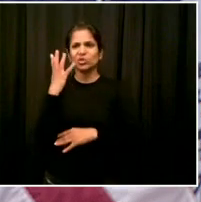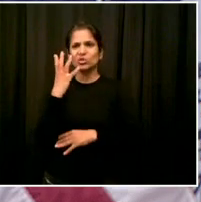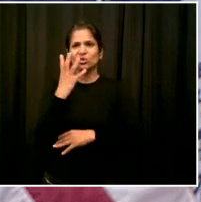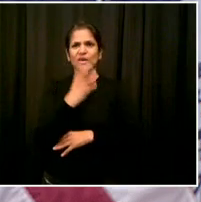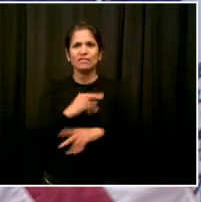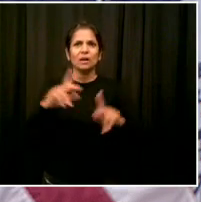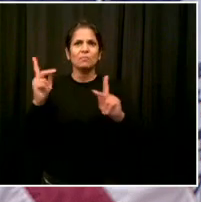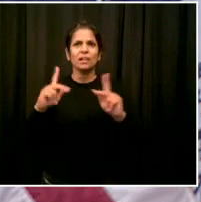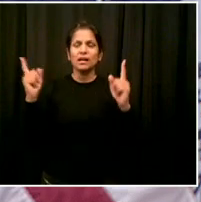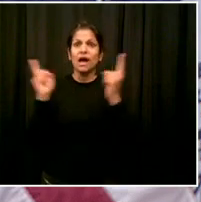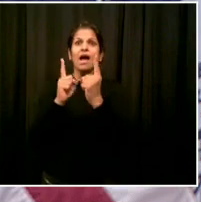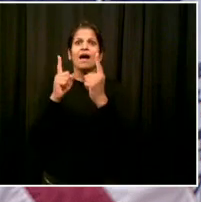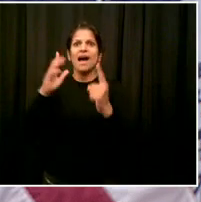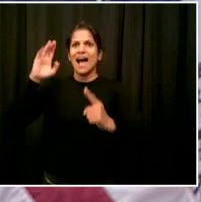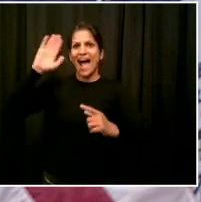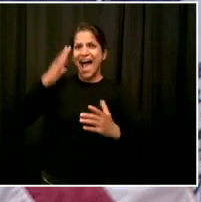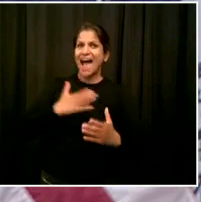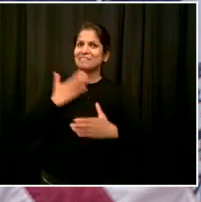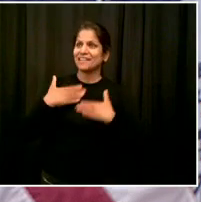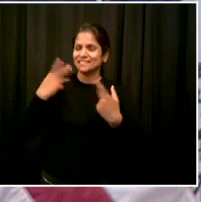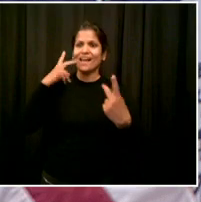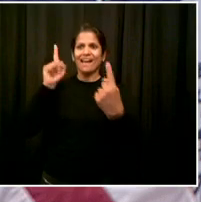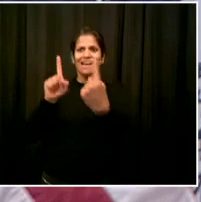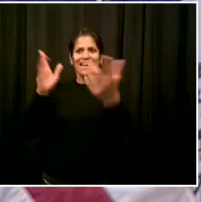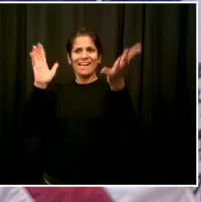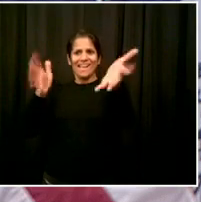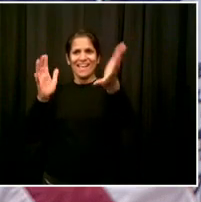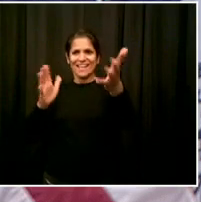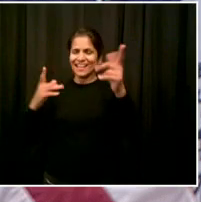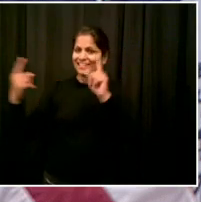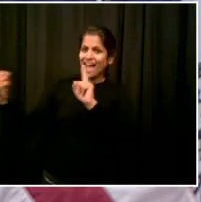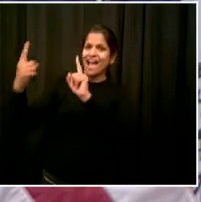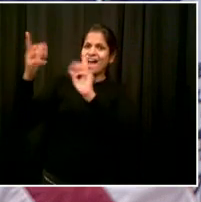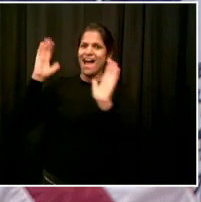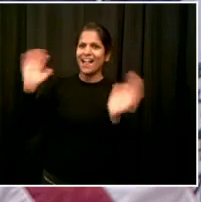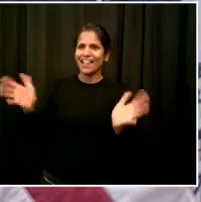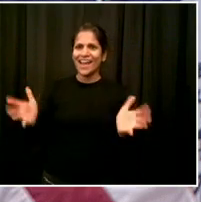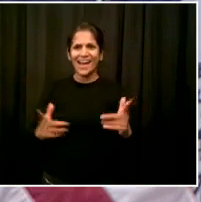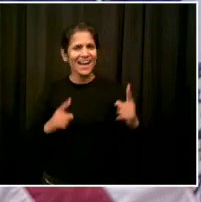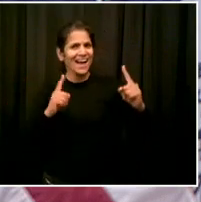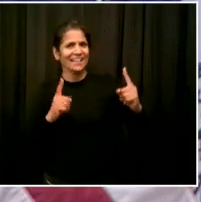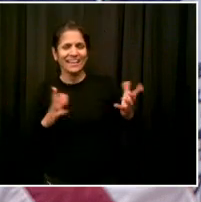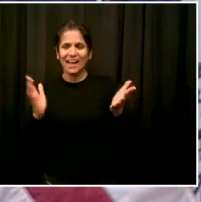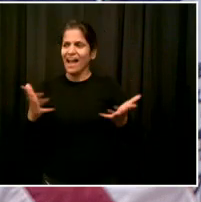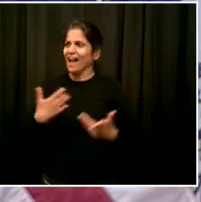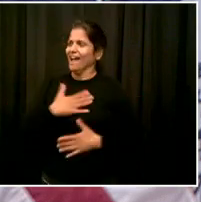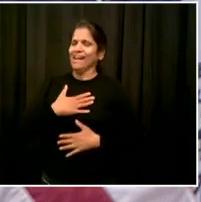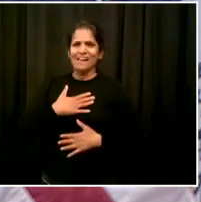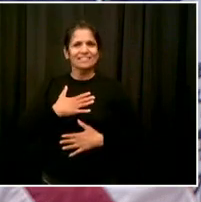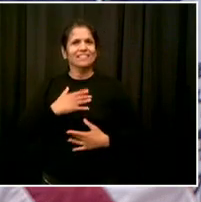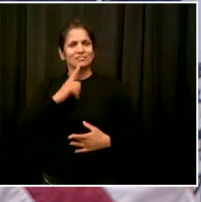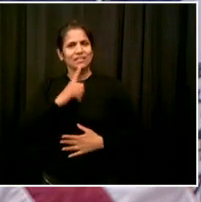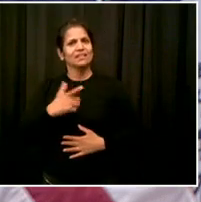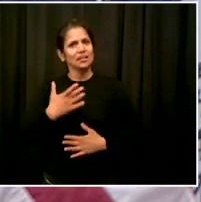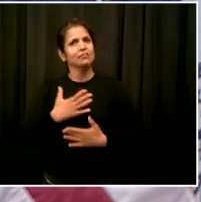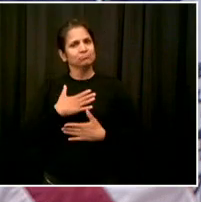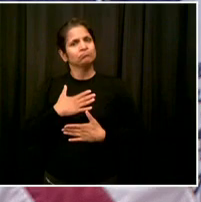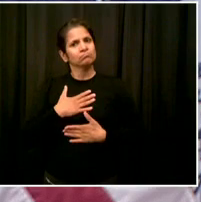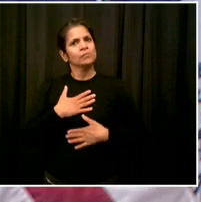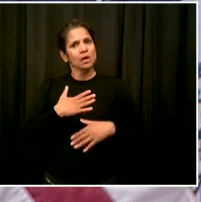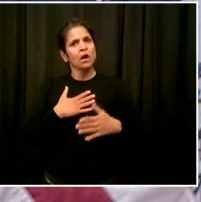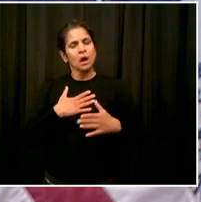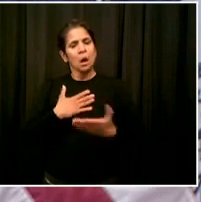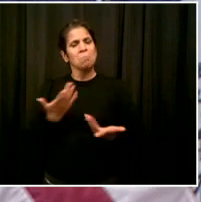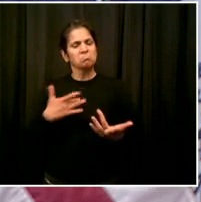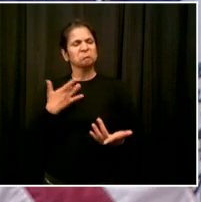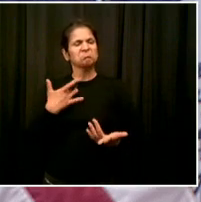any stretch. So honestly, people in neighborhoods, everyday people, working class people, middle class people, long history of